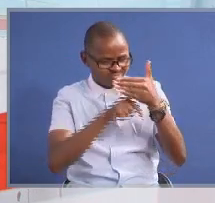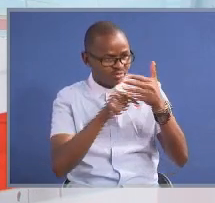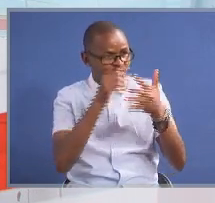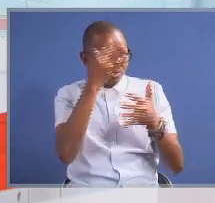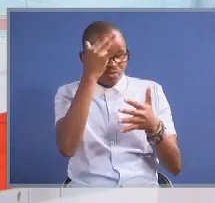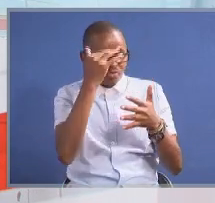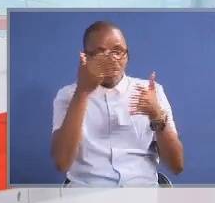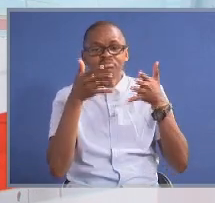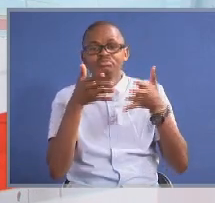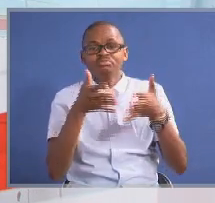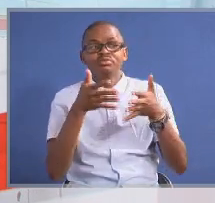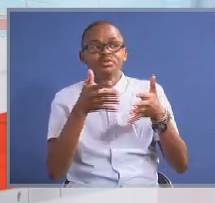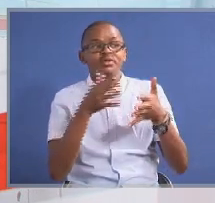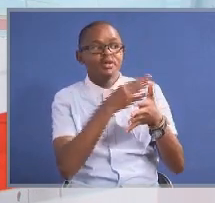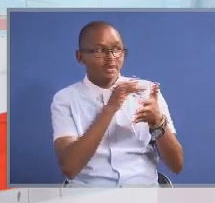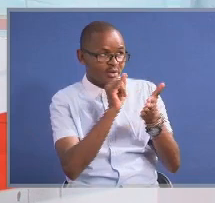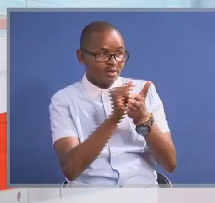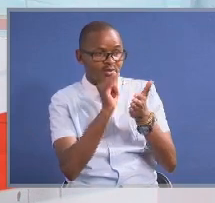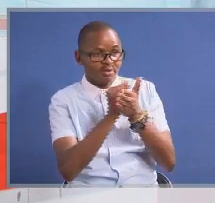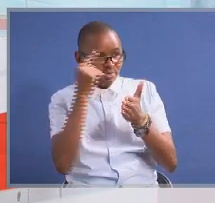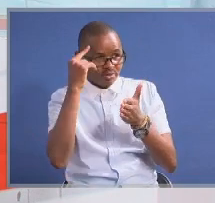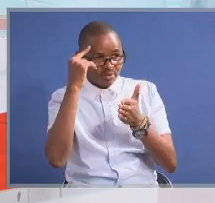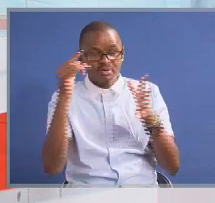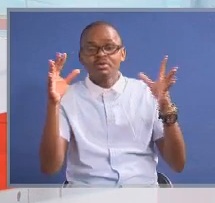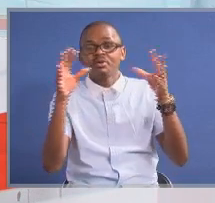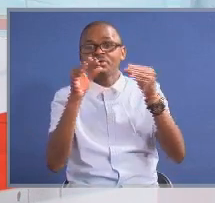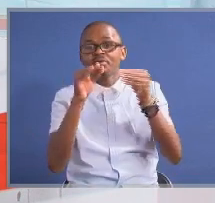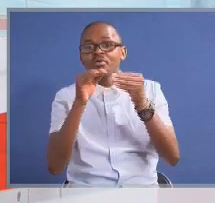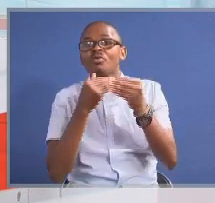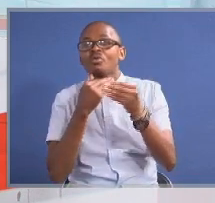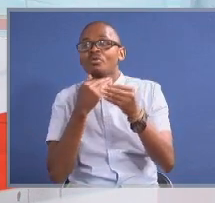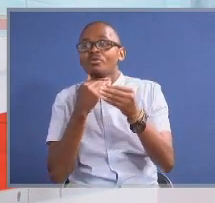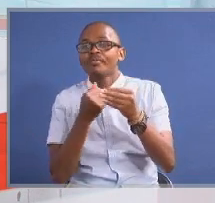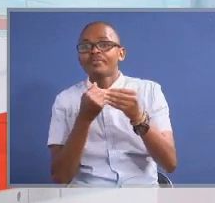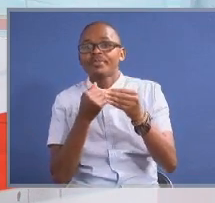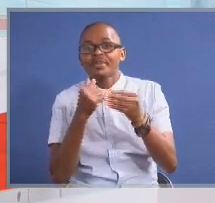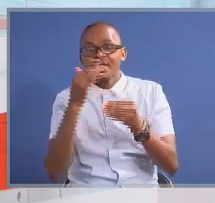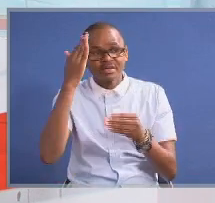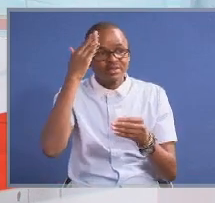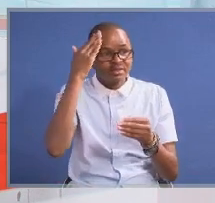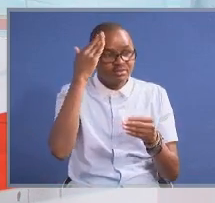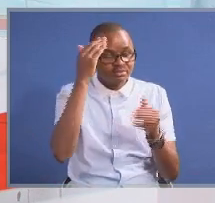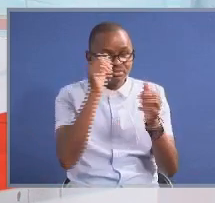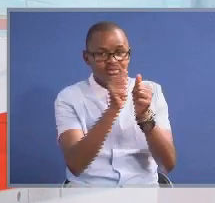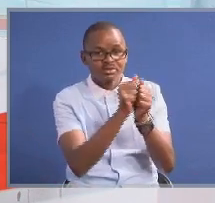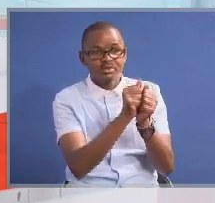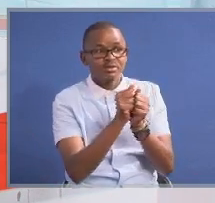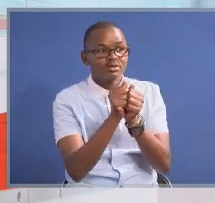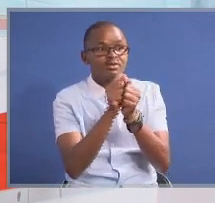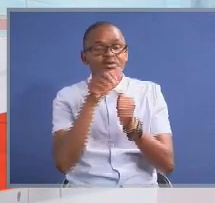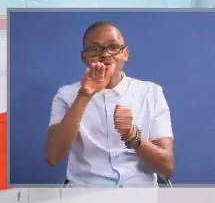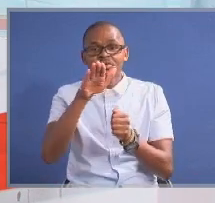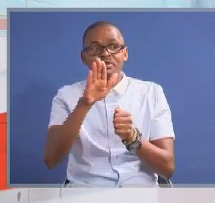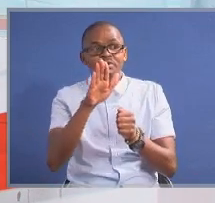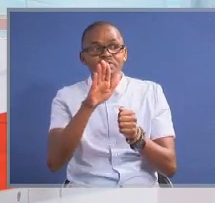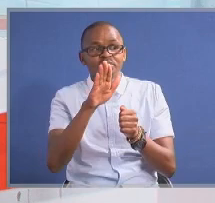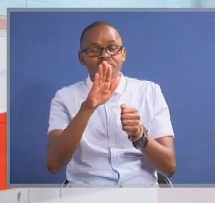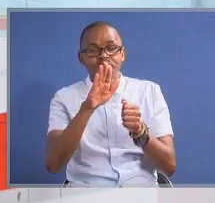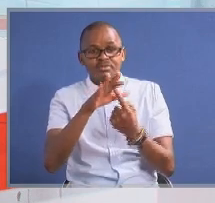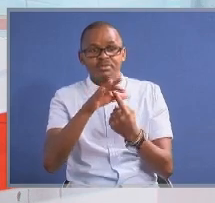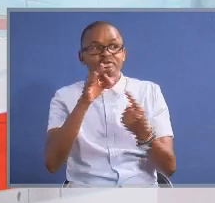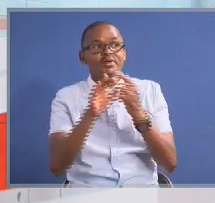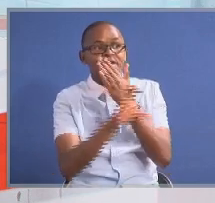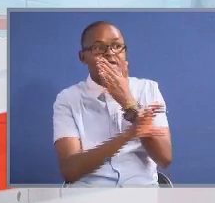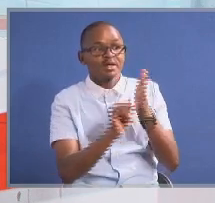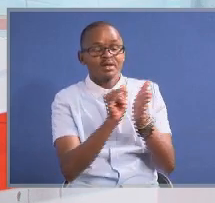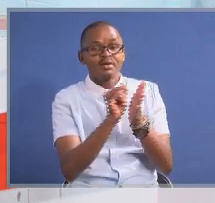into why you're here in this particular conference, you could want to familiarize us with your particular